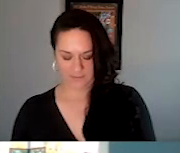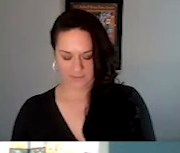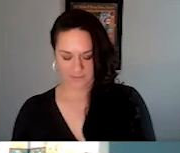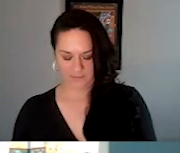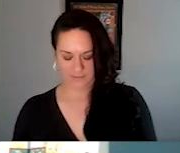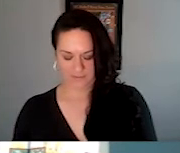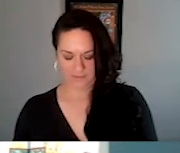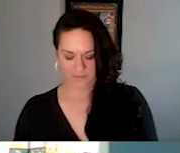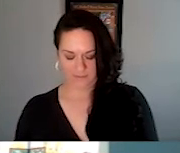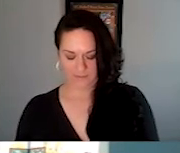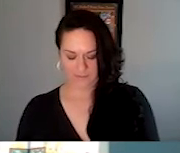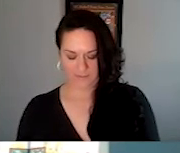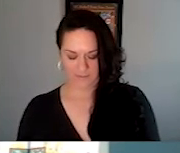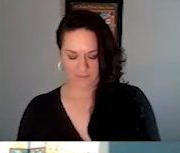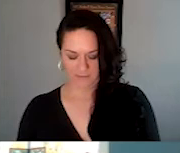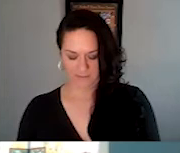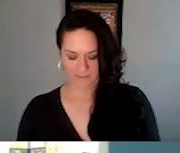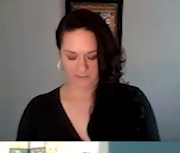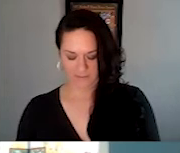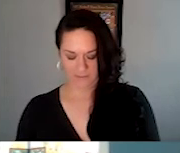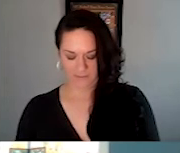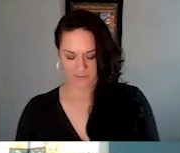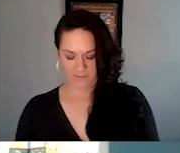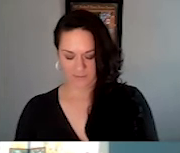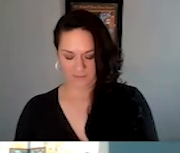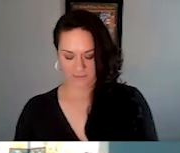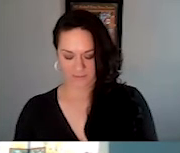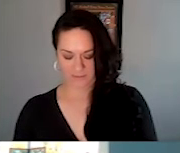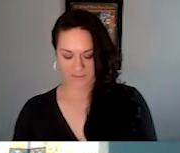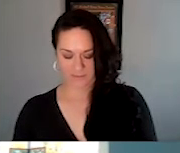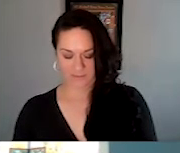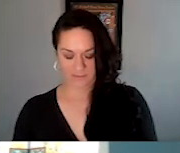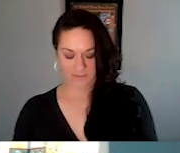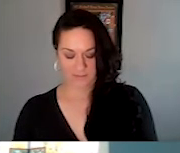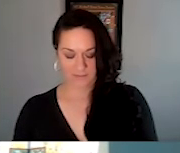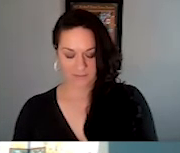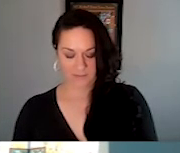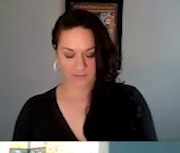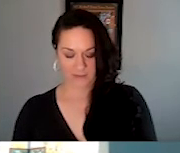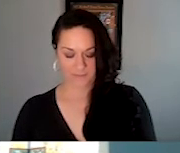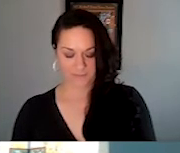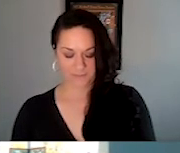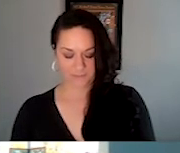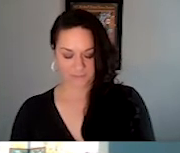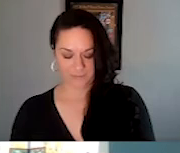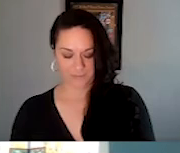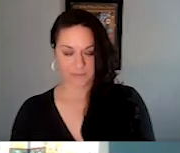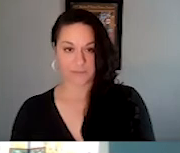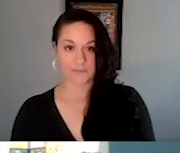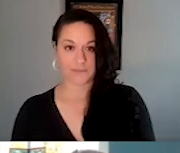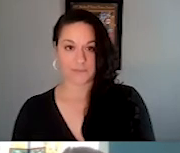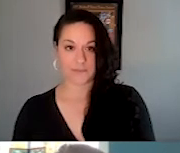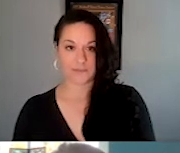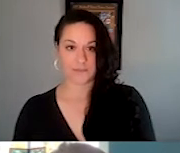Delta-8? Another thing that we need to be looking at. Next slide, please. This is a picture that I actually took